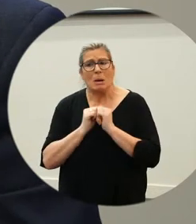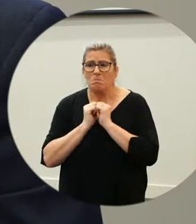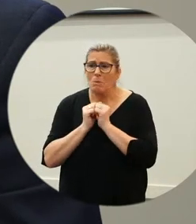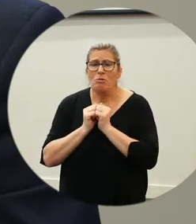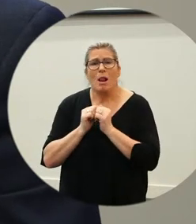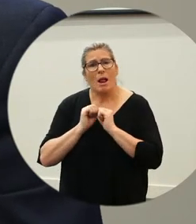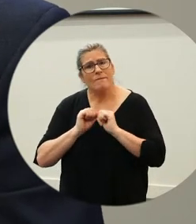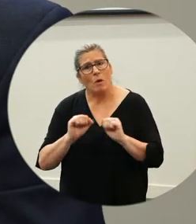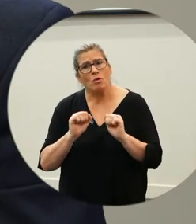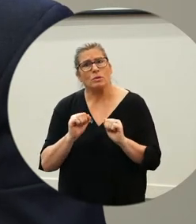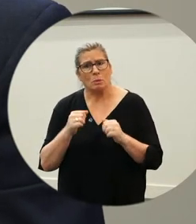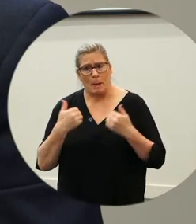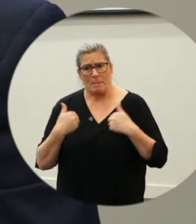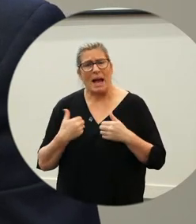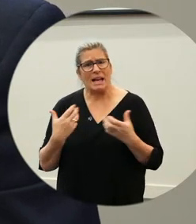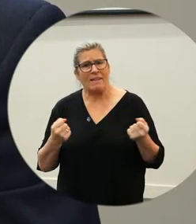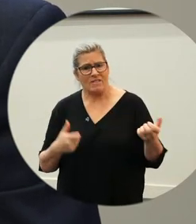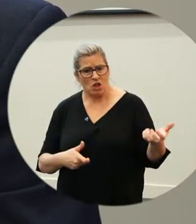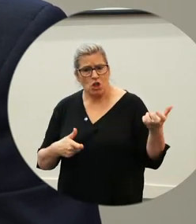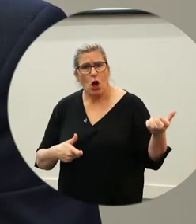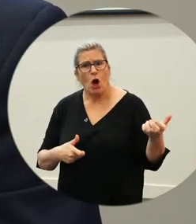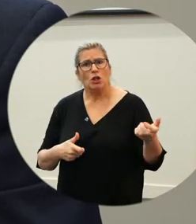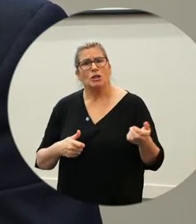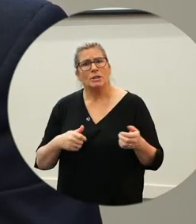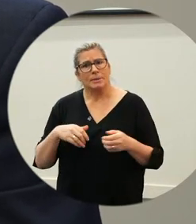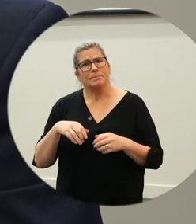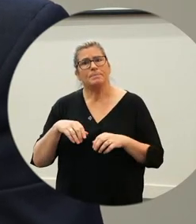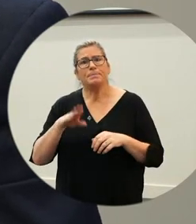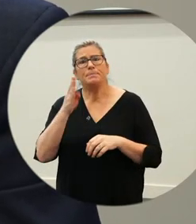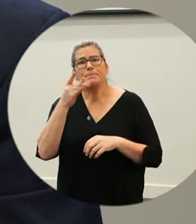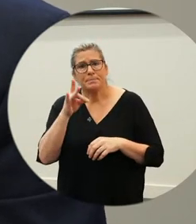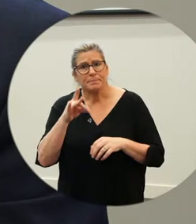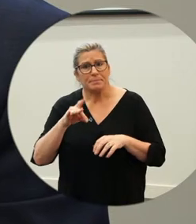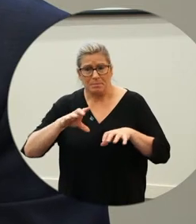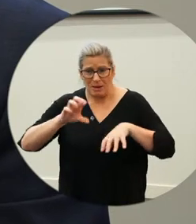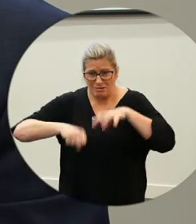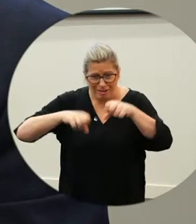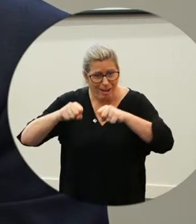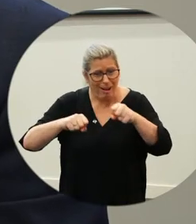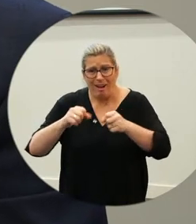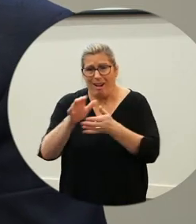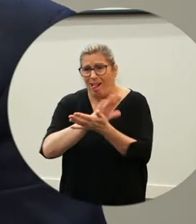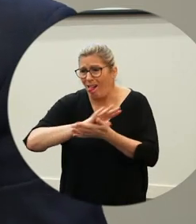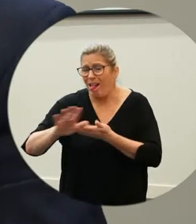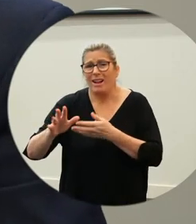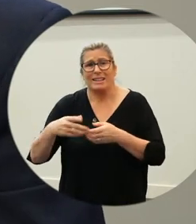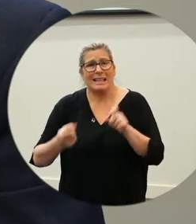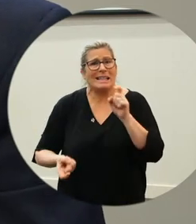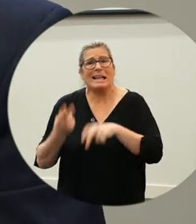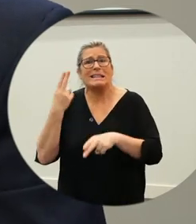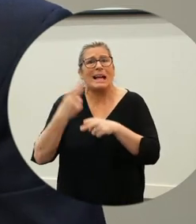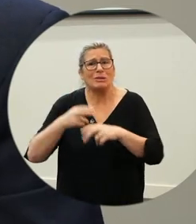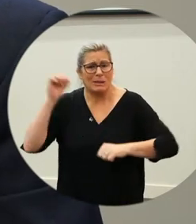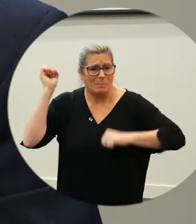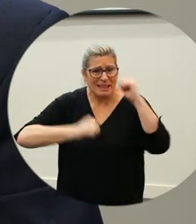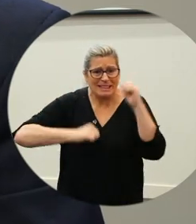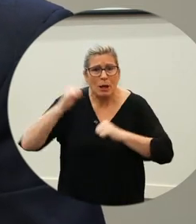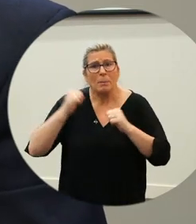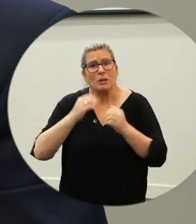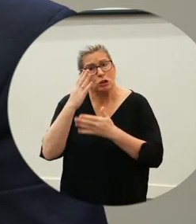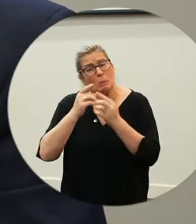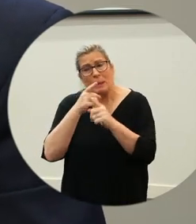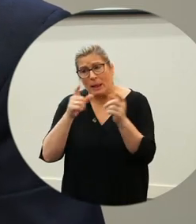to men who had guns. Their barracks were raided in the night. They were burned out. They were turned out on the side of the street. They were beaten up. Some of them were